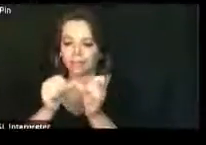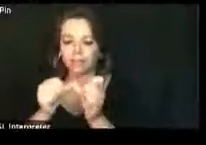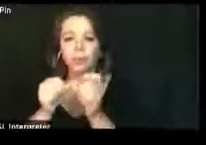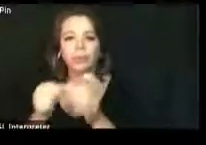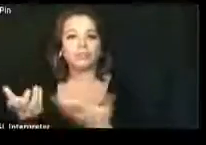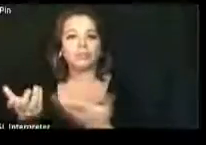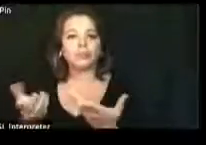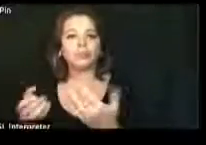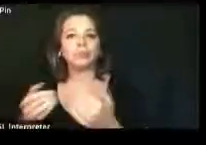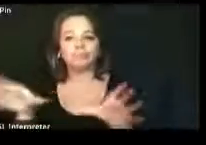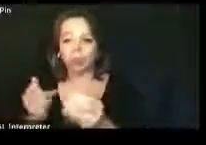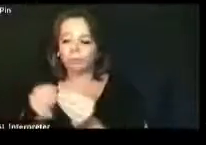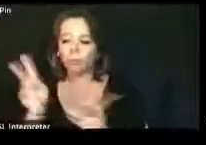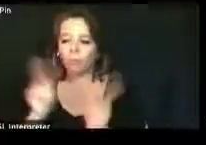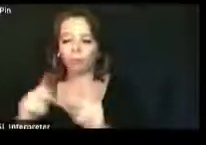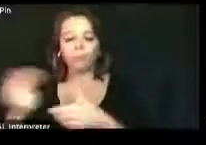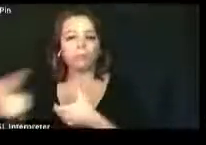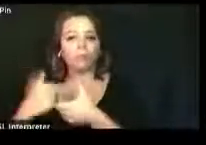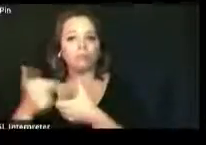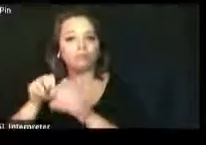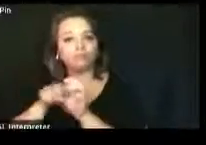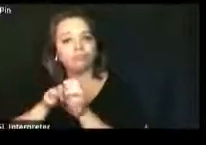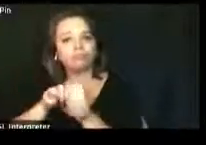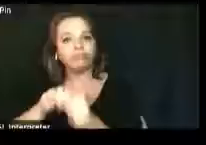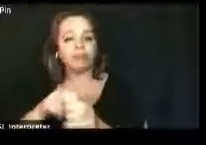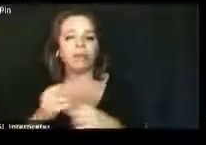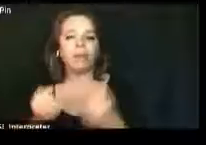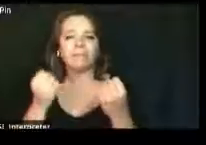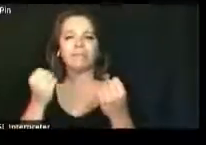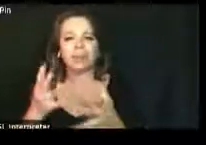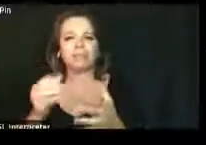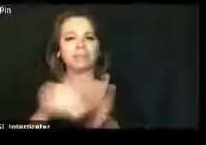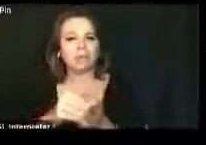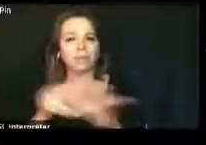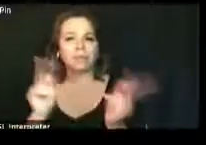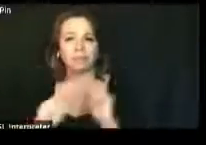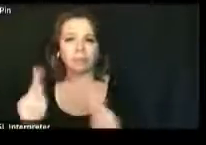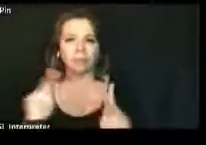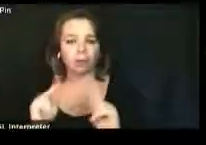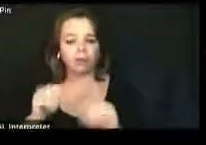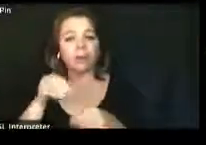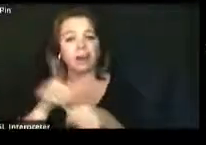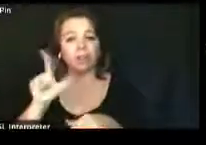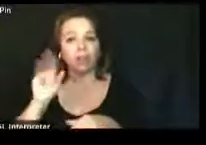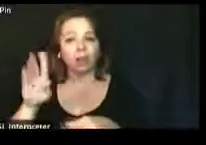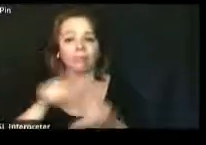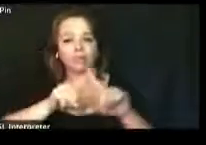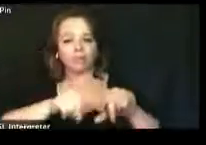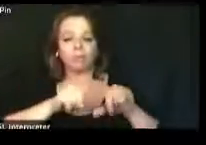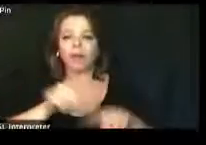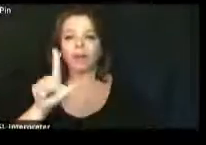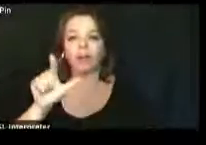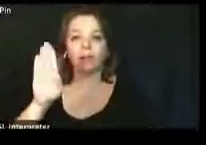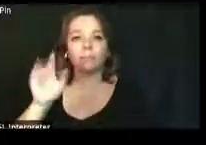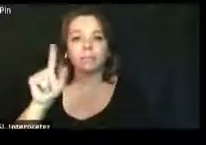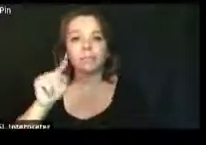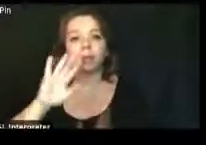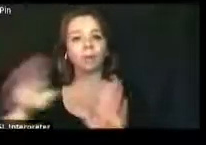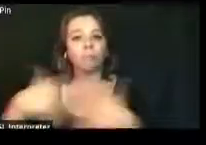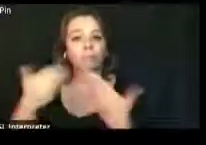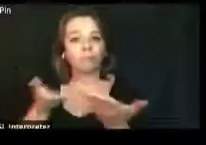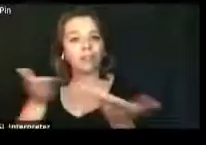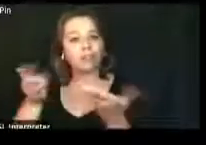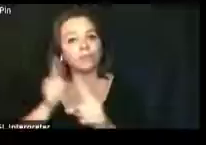service. Thousands of residents in Long Beach rely on LBT for service that is accessible to all, safe, clean, and